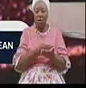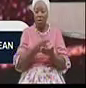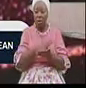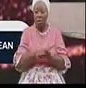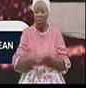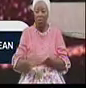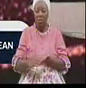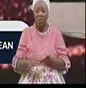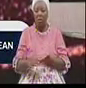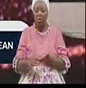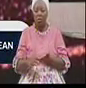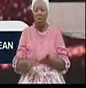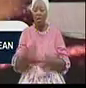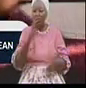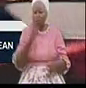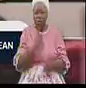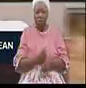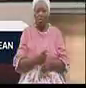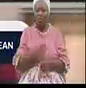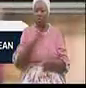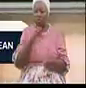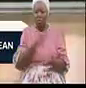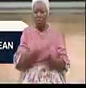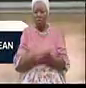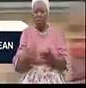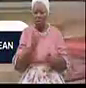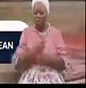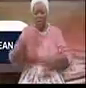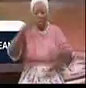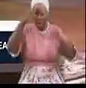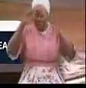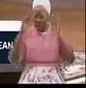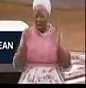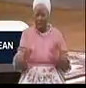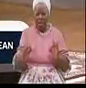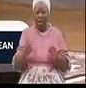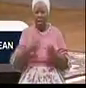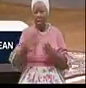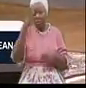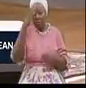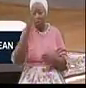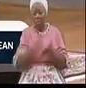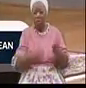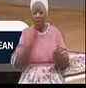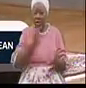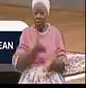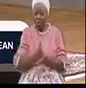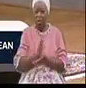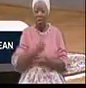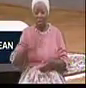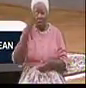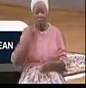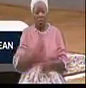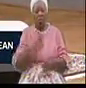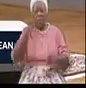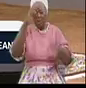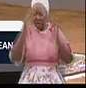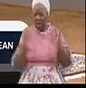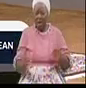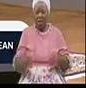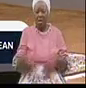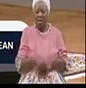intentionally unclean. They make up their mind. They know what's right. They make up their mind. They'll